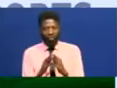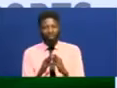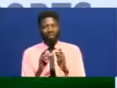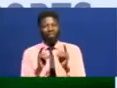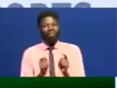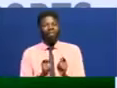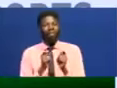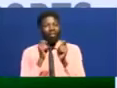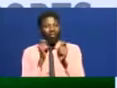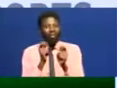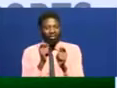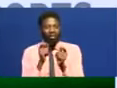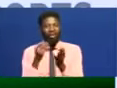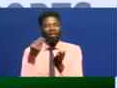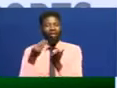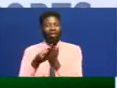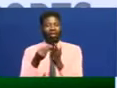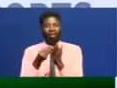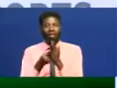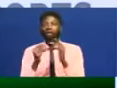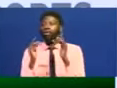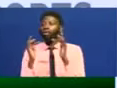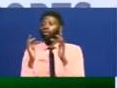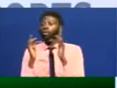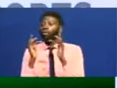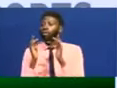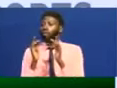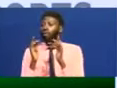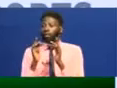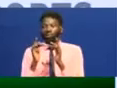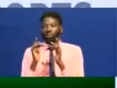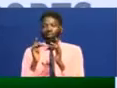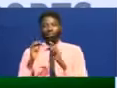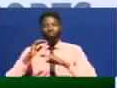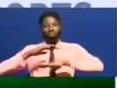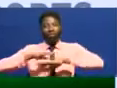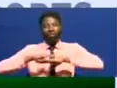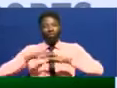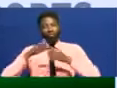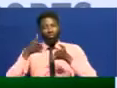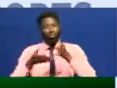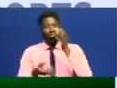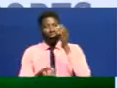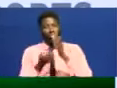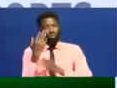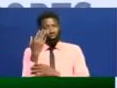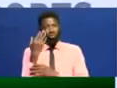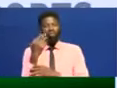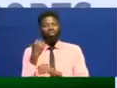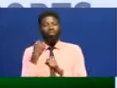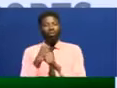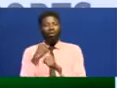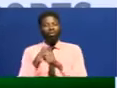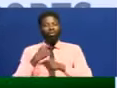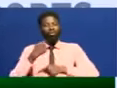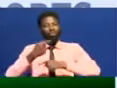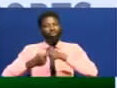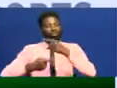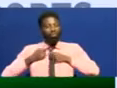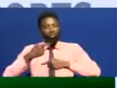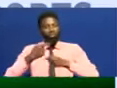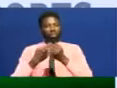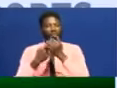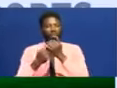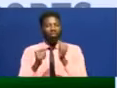the Talanta Hela online platform, which we launched today, which is being progressed in partnership with Safaricom. I also want to